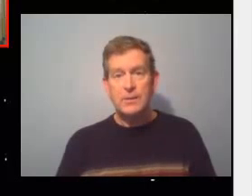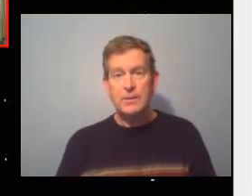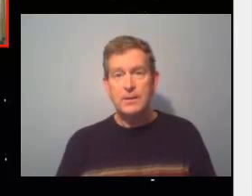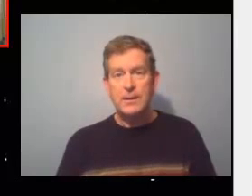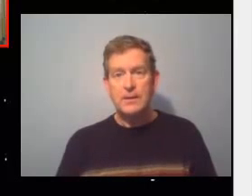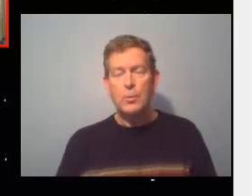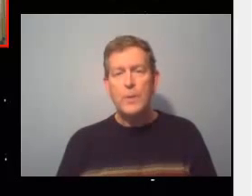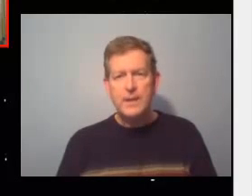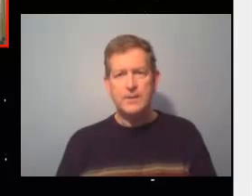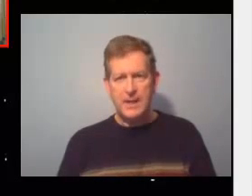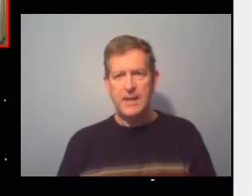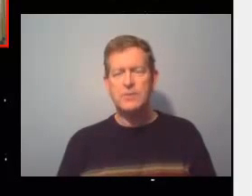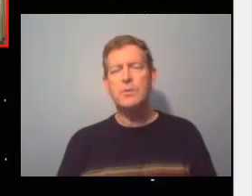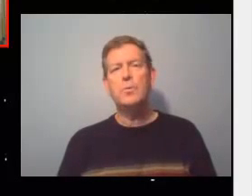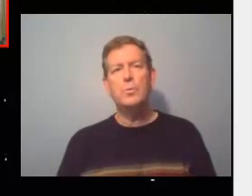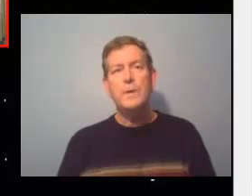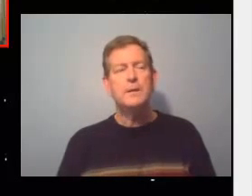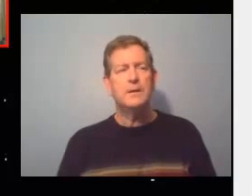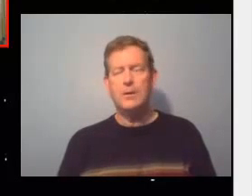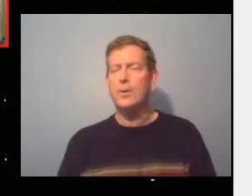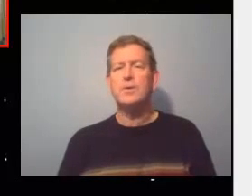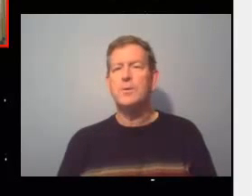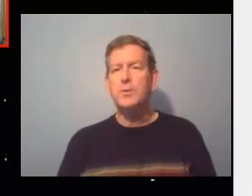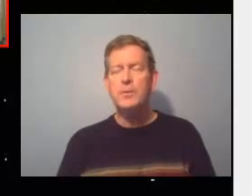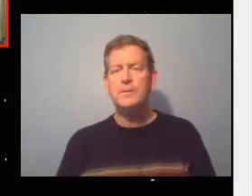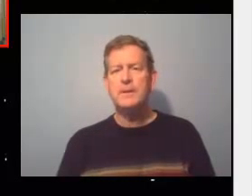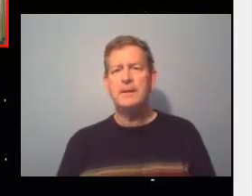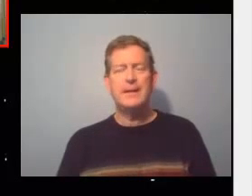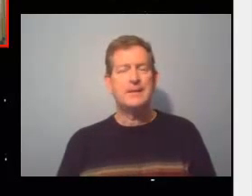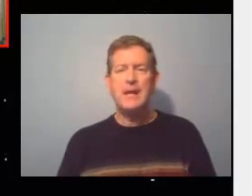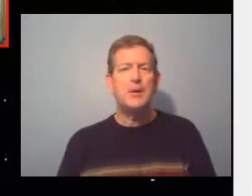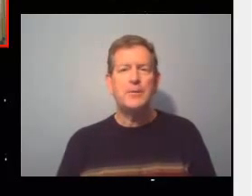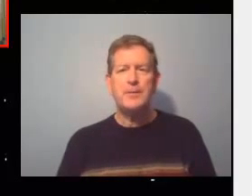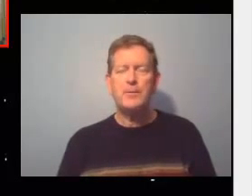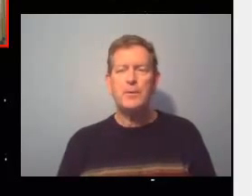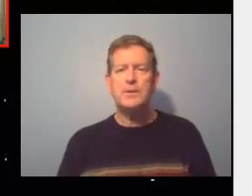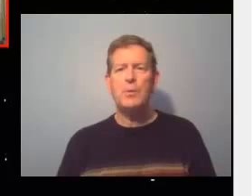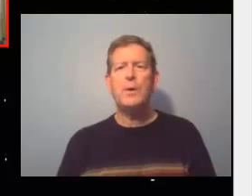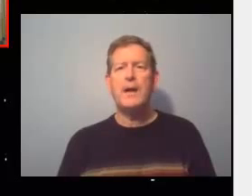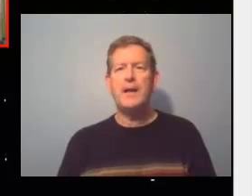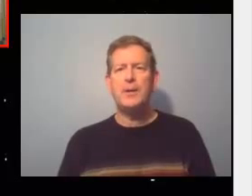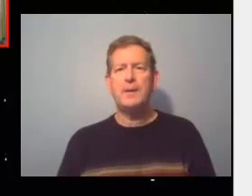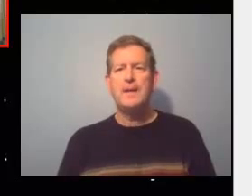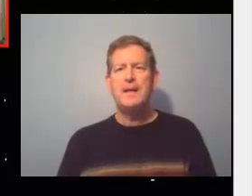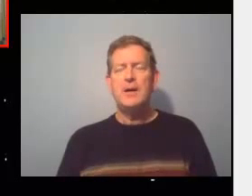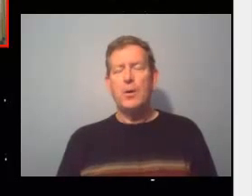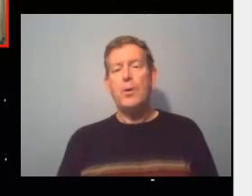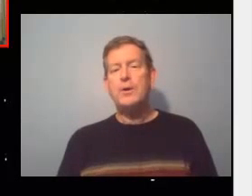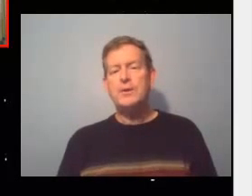worst answer, the weakest answer, oui, or non. That's not going to develop your fluency one